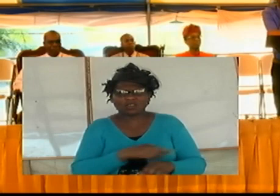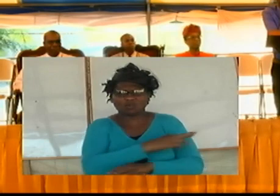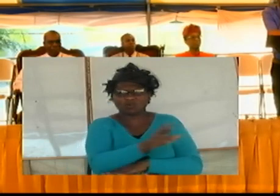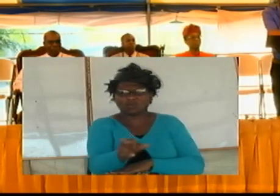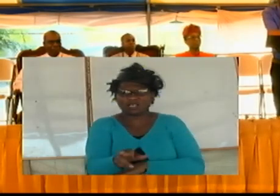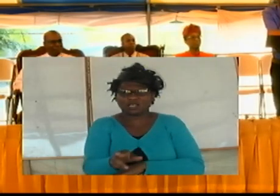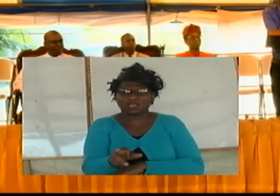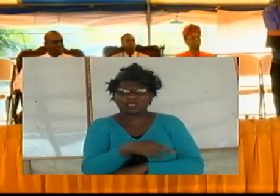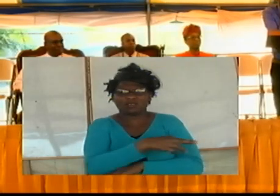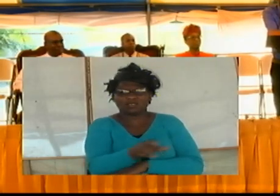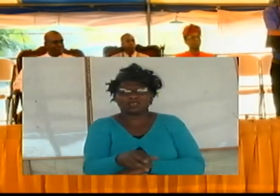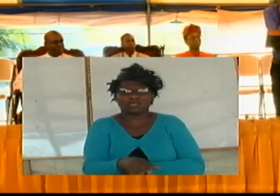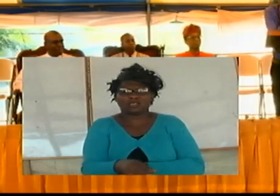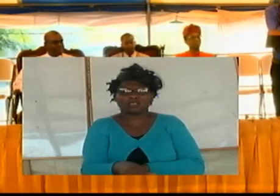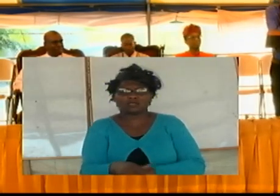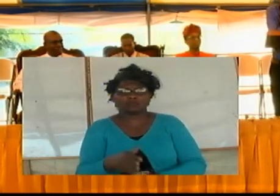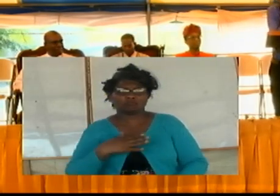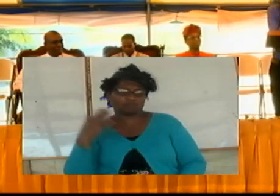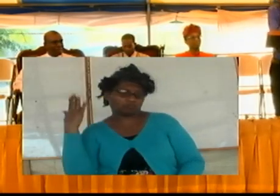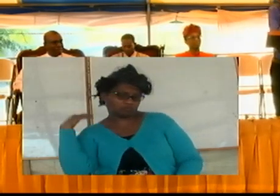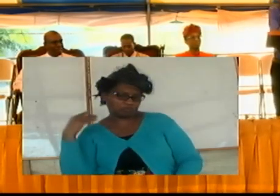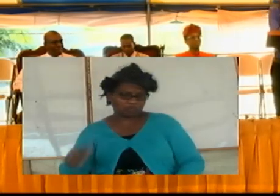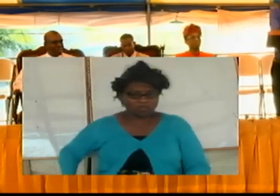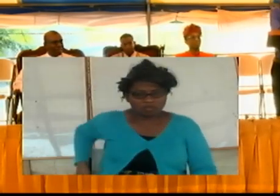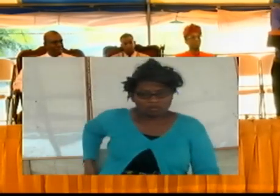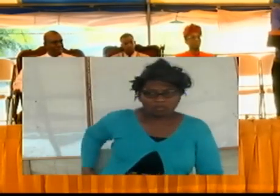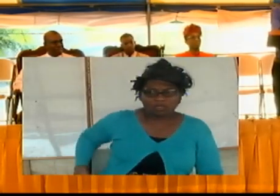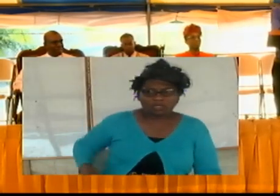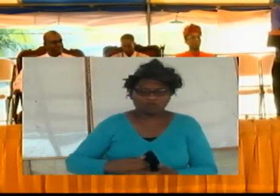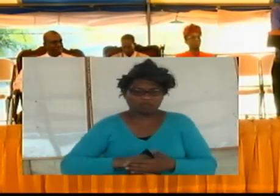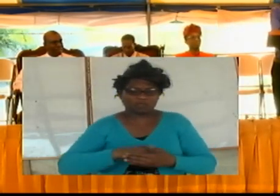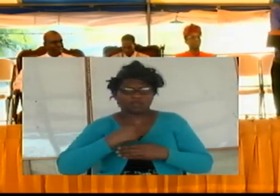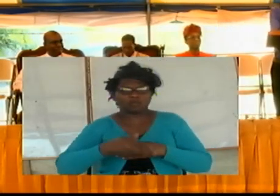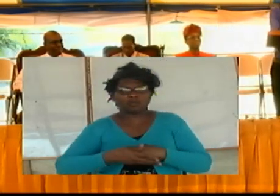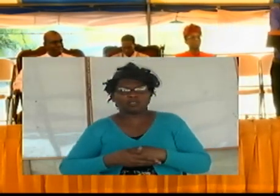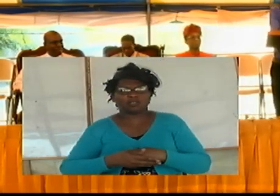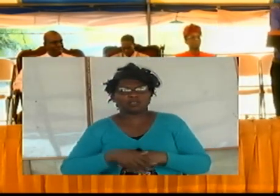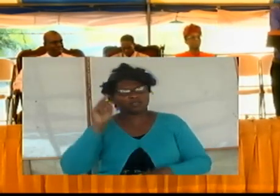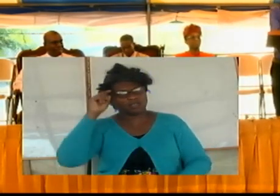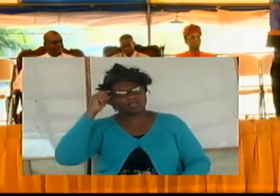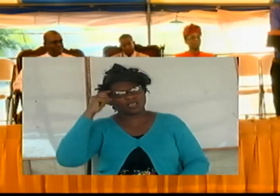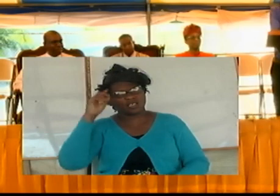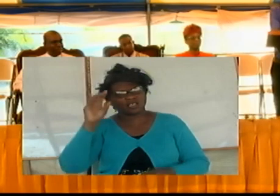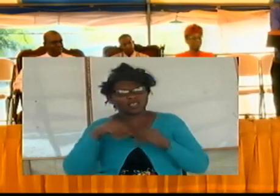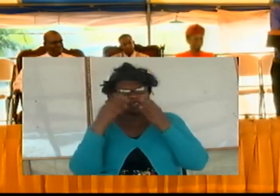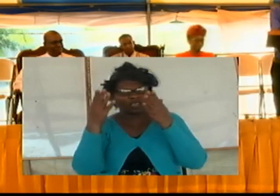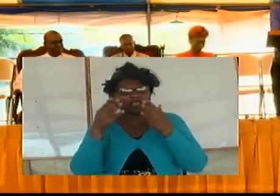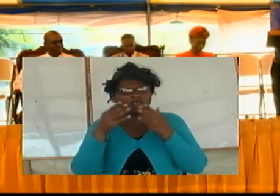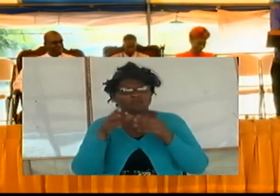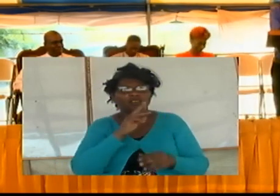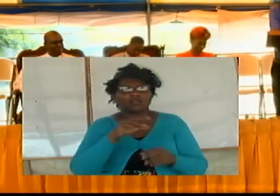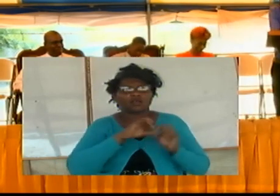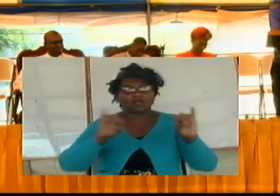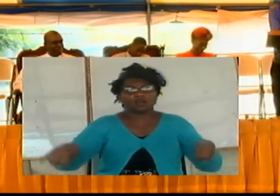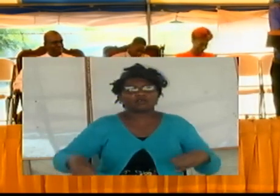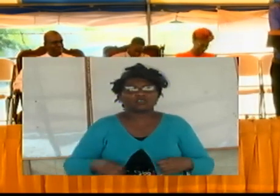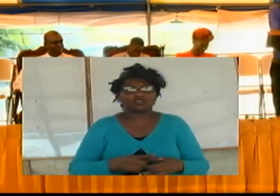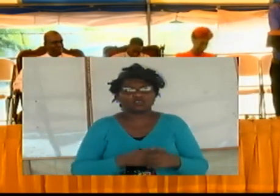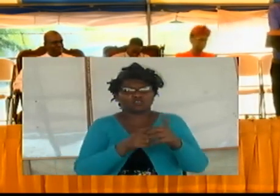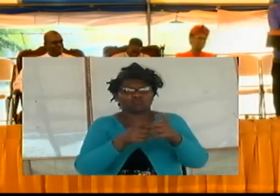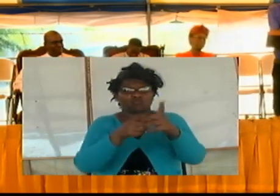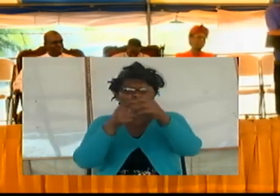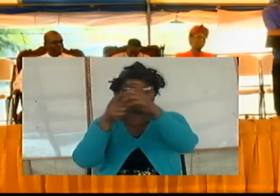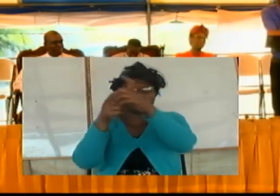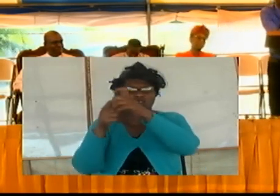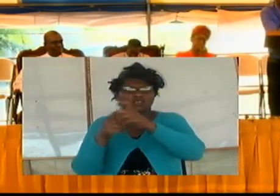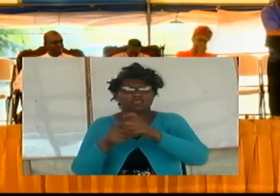my back pocket to give him my wallet, I was thinking whether I should just give him or just run. And I wonder if it worked. Because